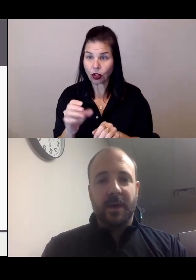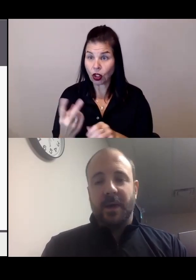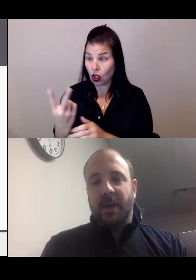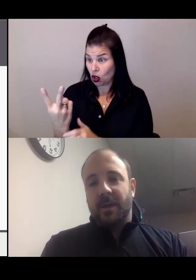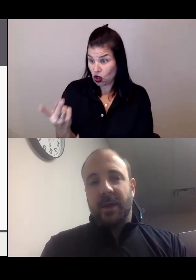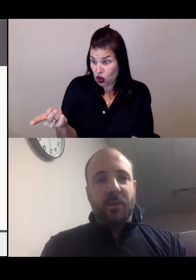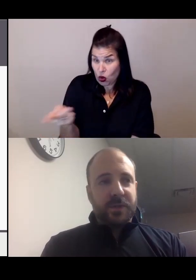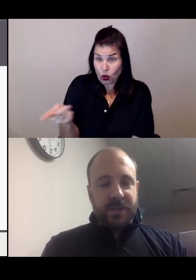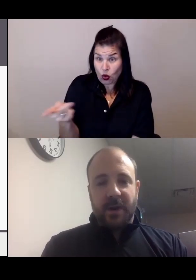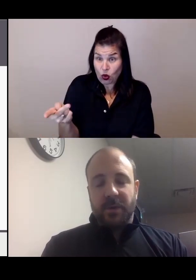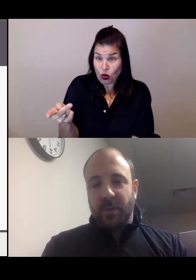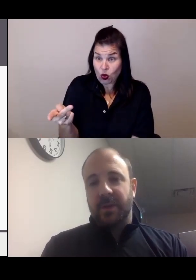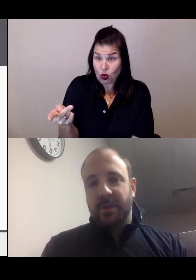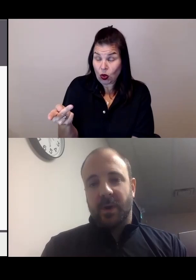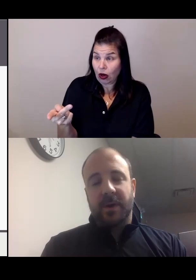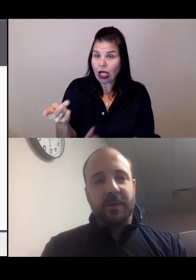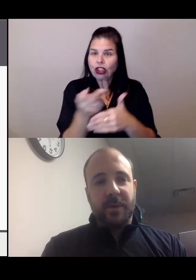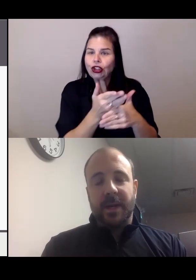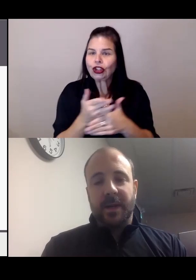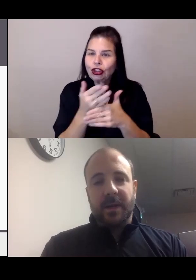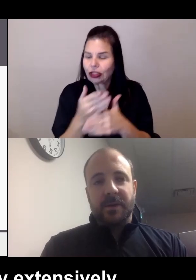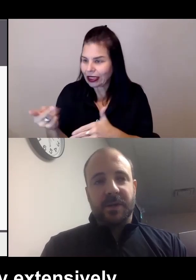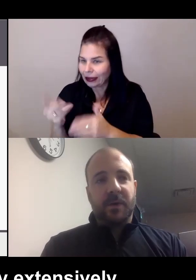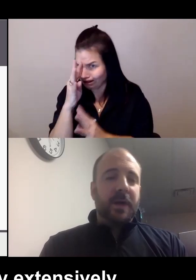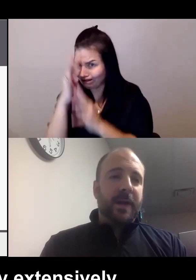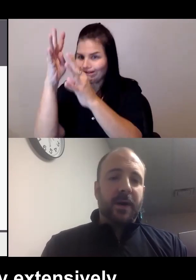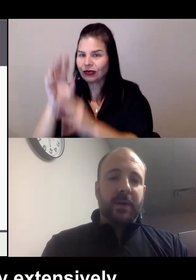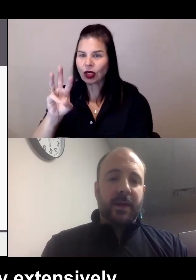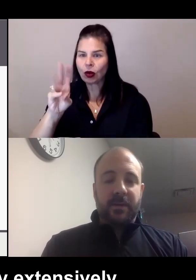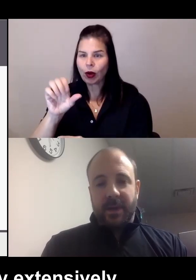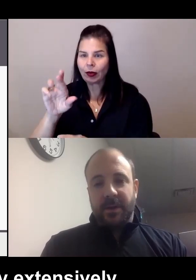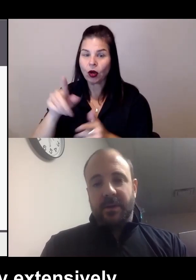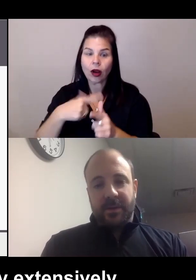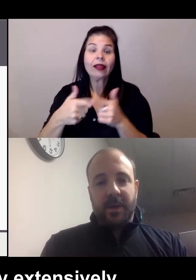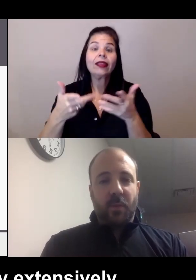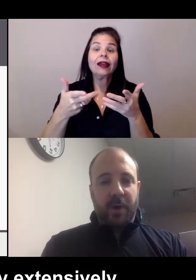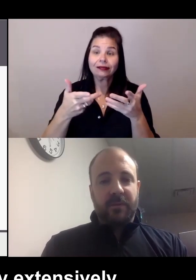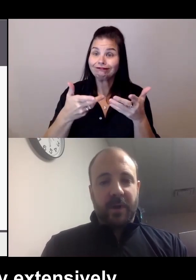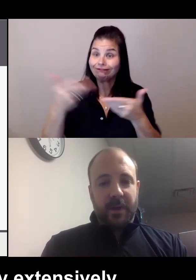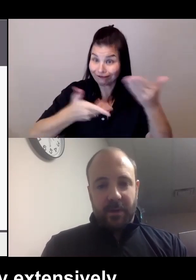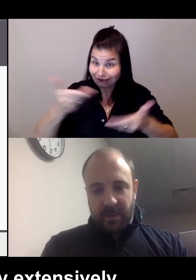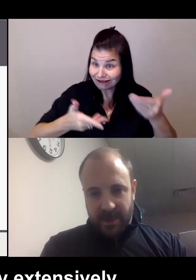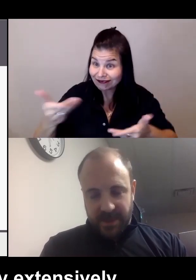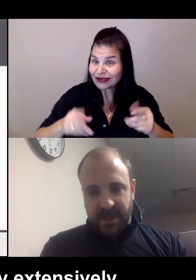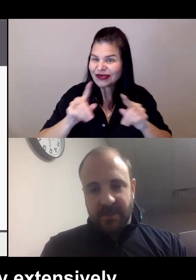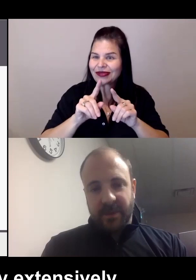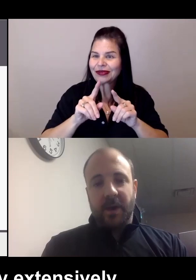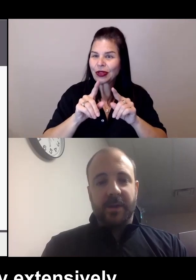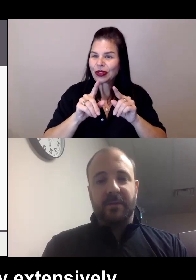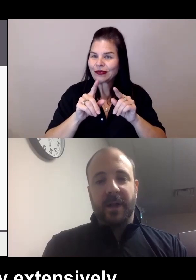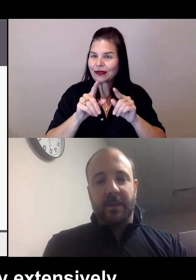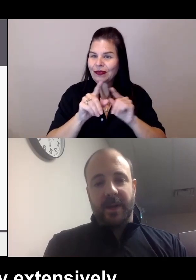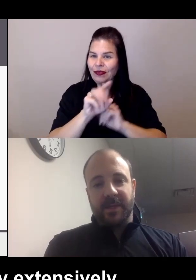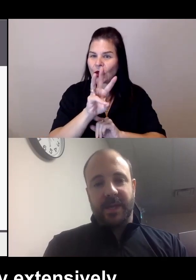together that was shared with the broader community. So not only did the team work very